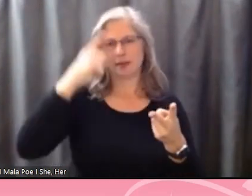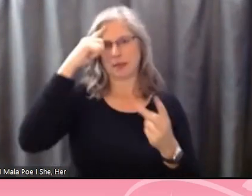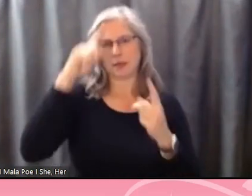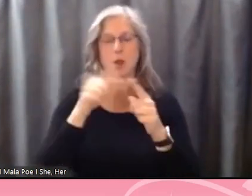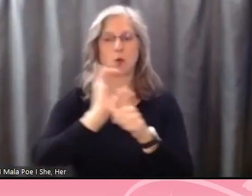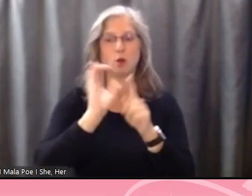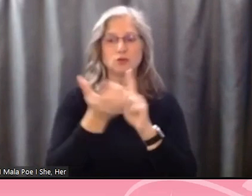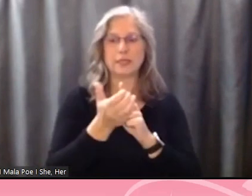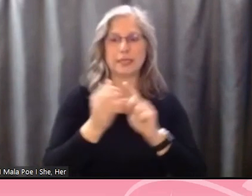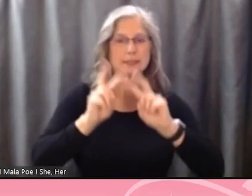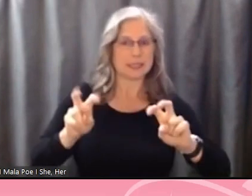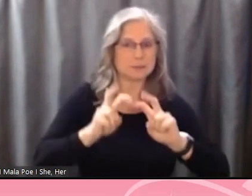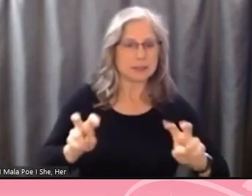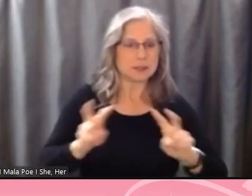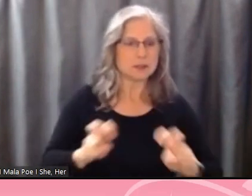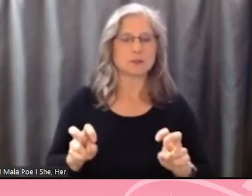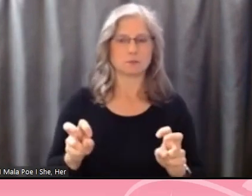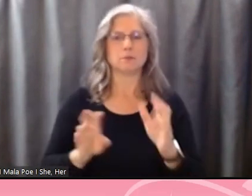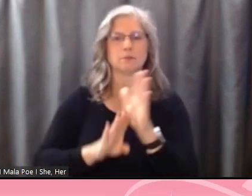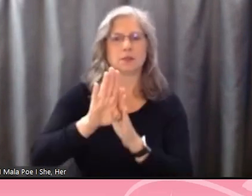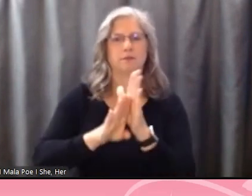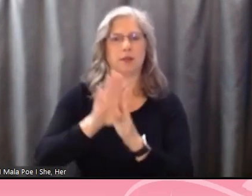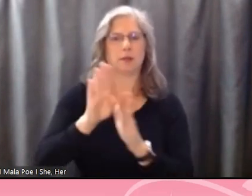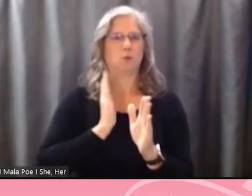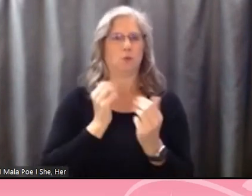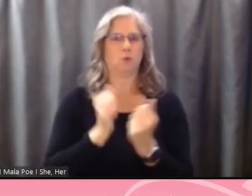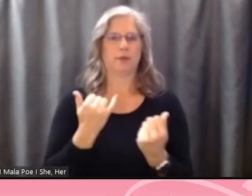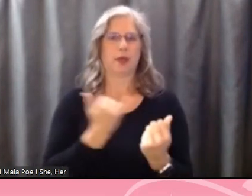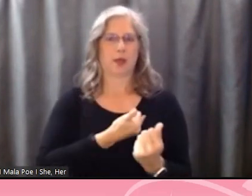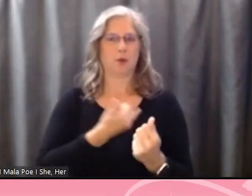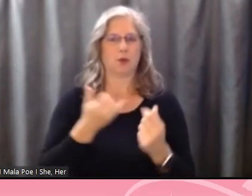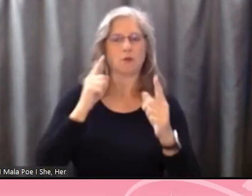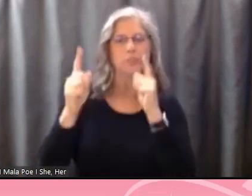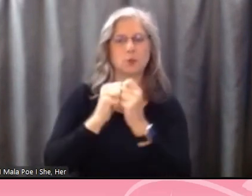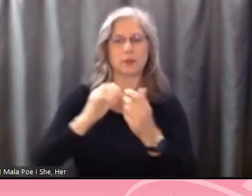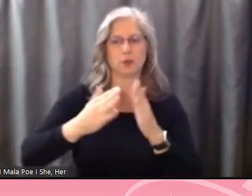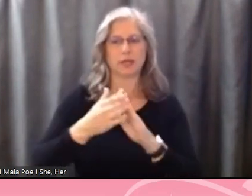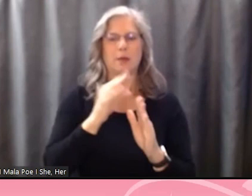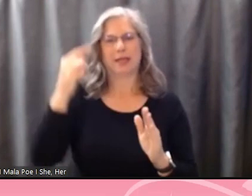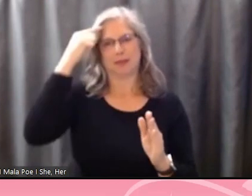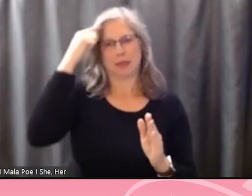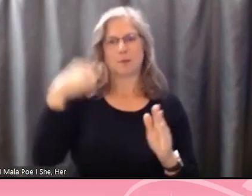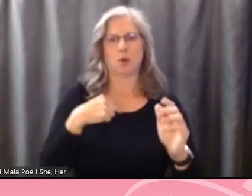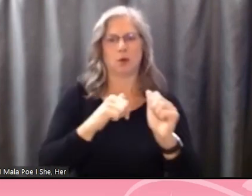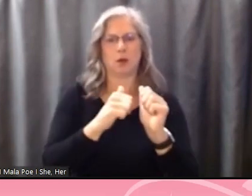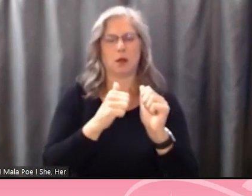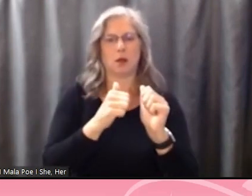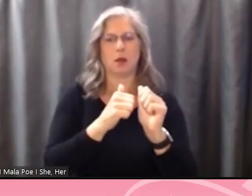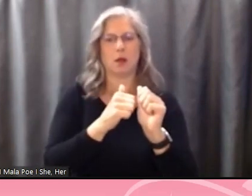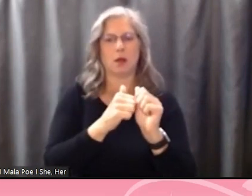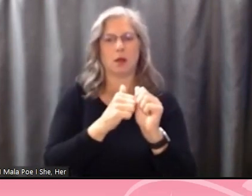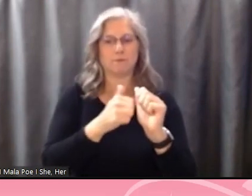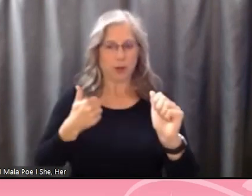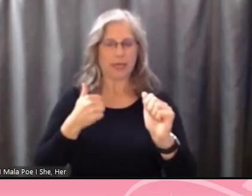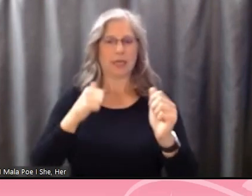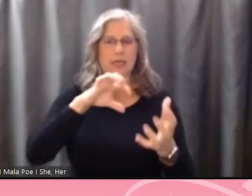sensitive assessments, which were developed with our conversations with the community. And we can think about avoiding chaos